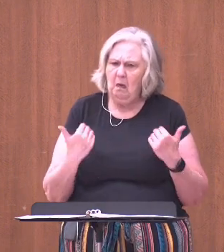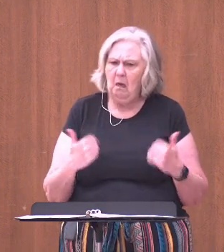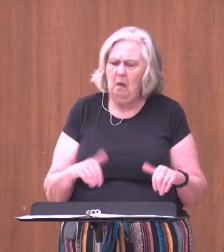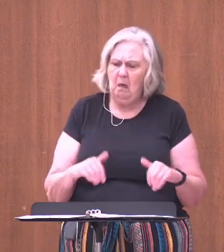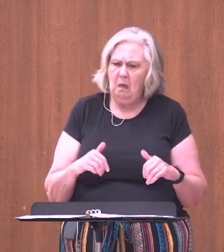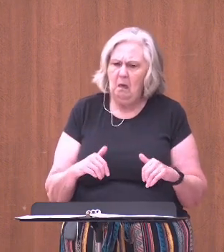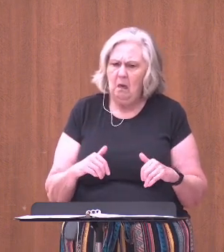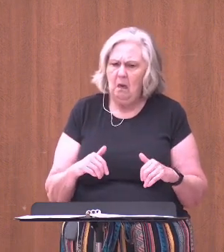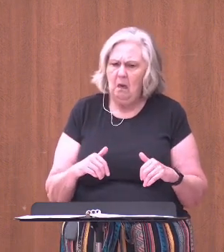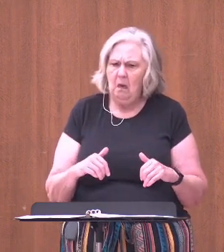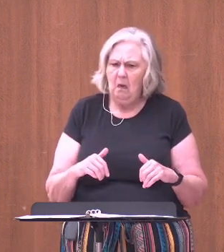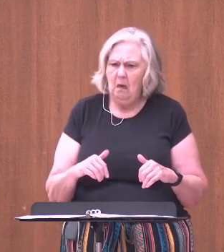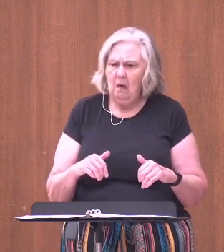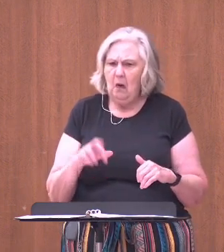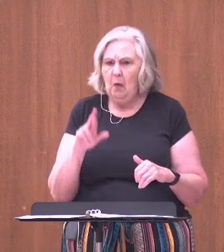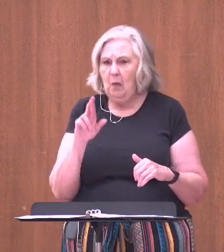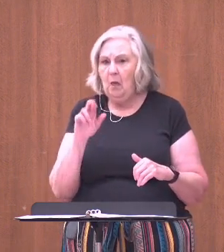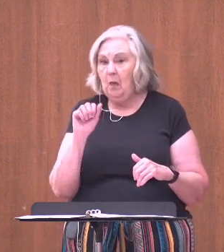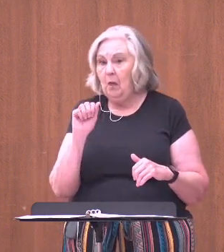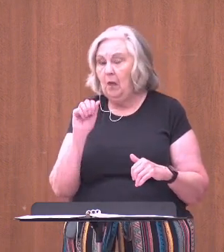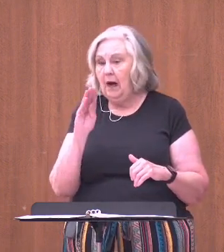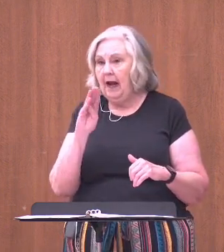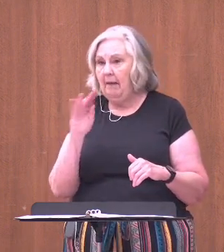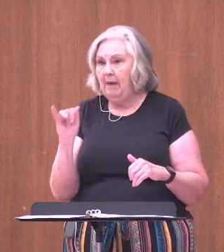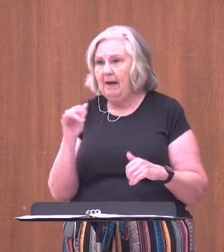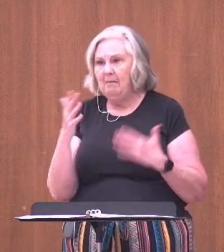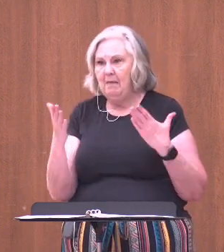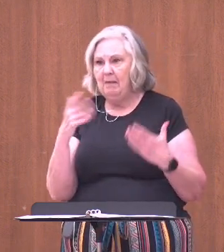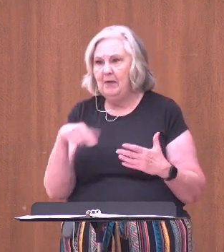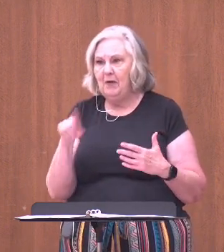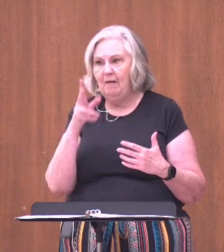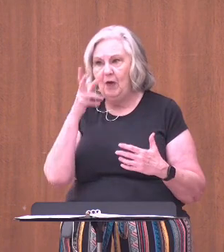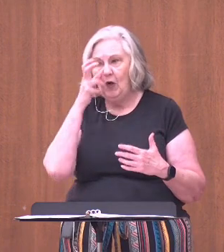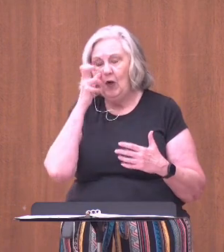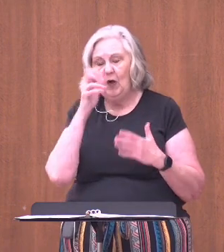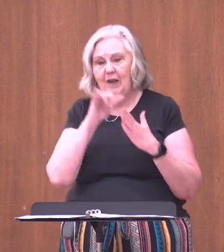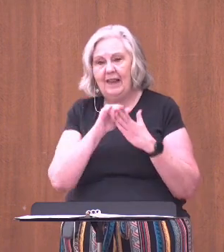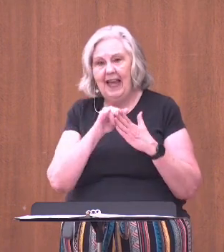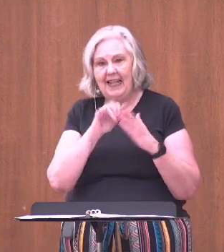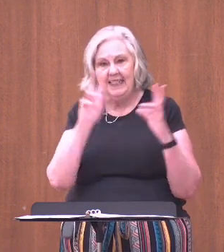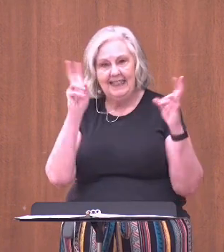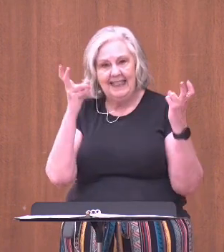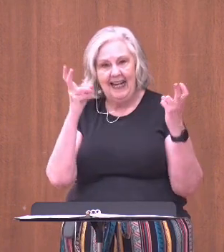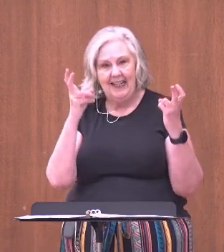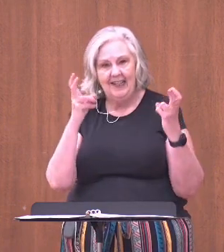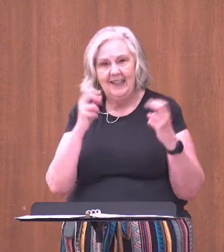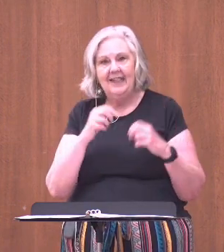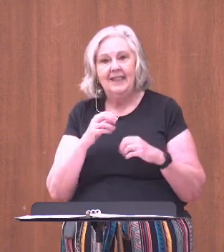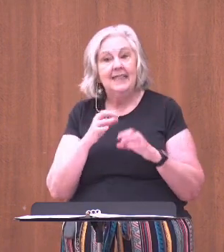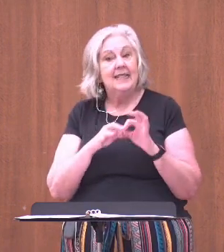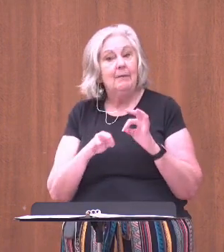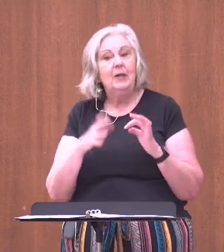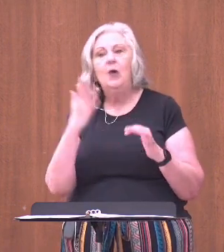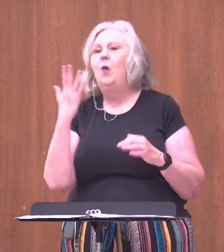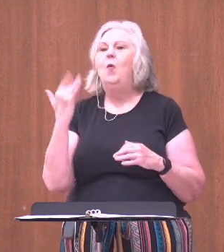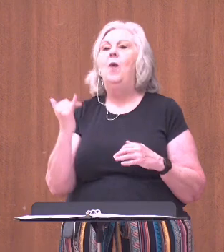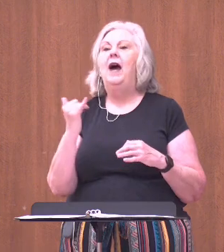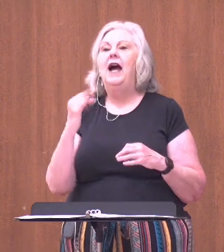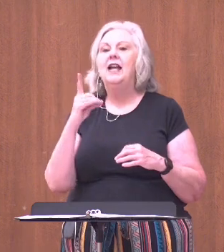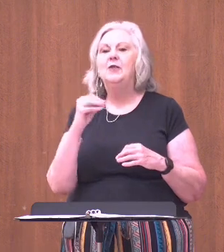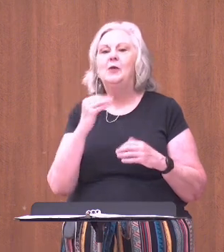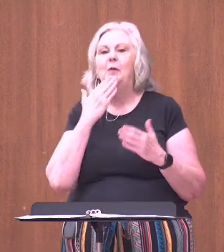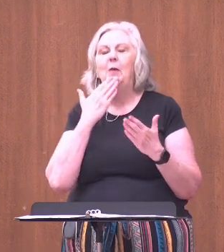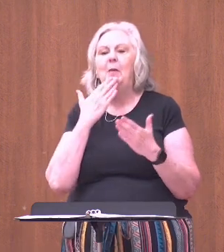Rabbi Harold Kushner has written a book that you likely have heard the title of, if not read, and it is simply, Why Do